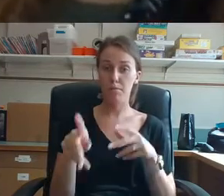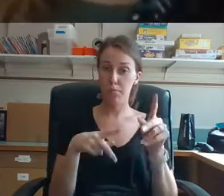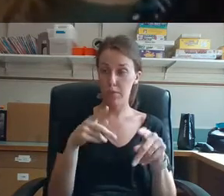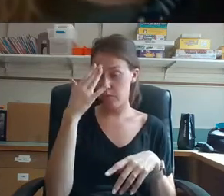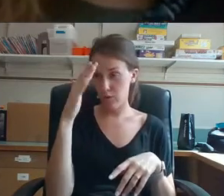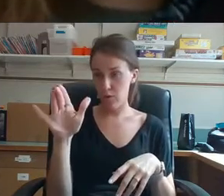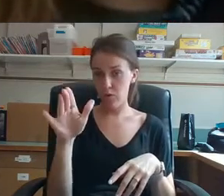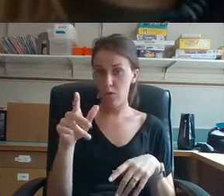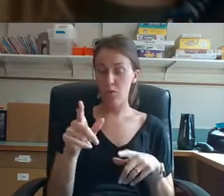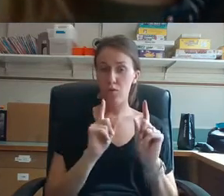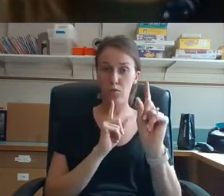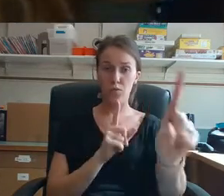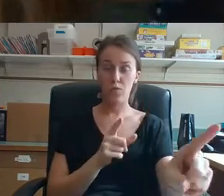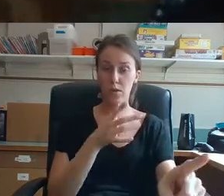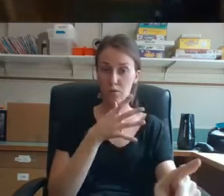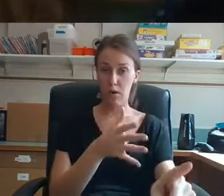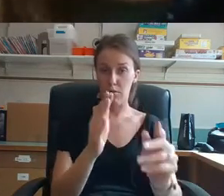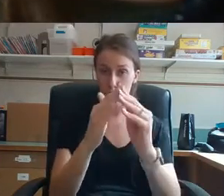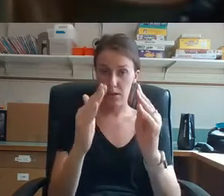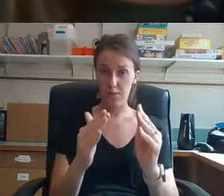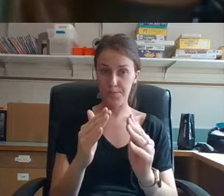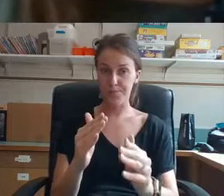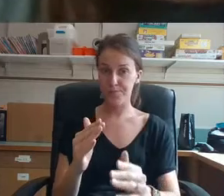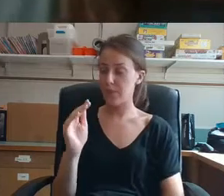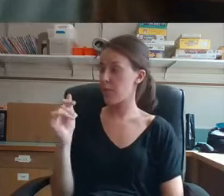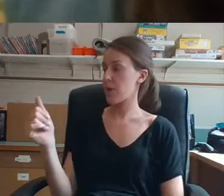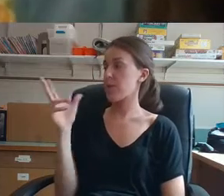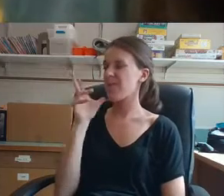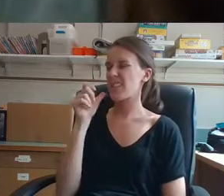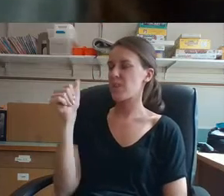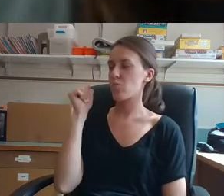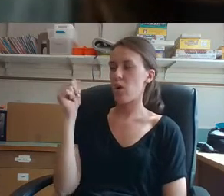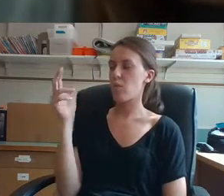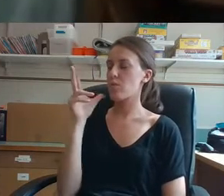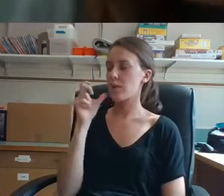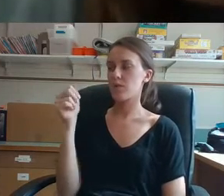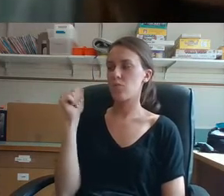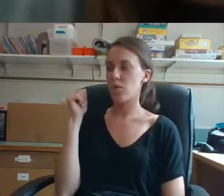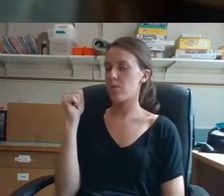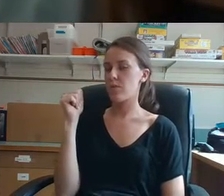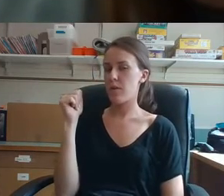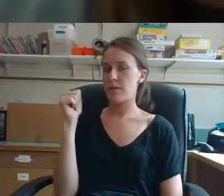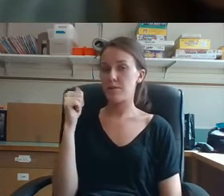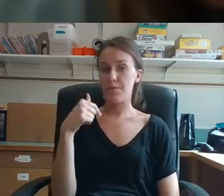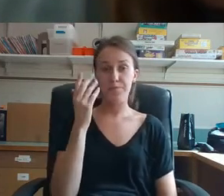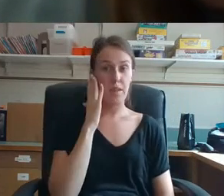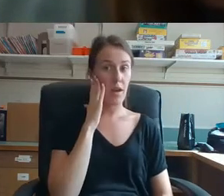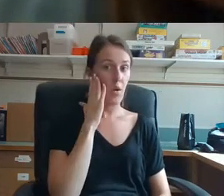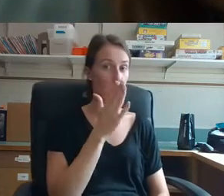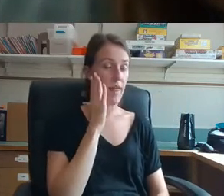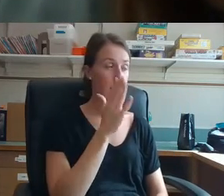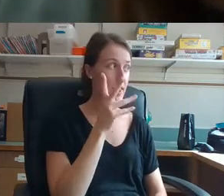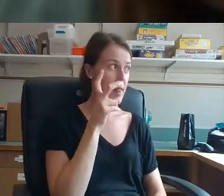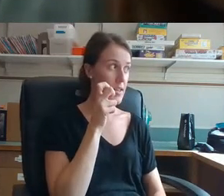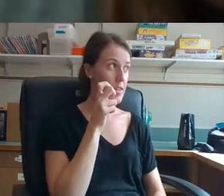to remember. She won't listen, said her brother. Of course I will.